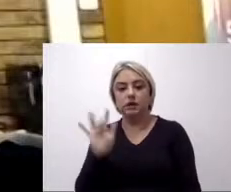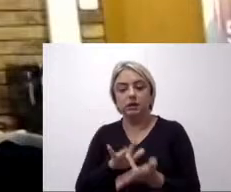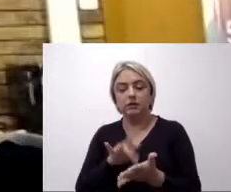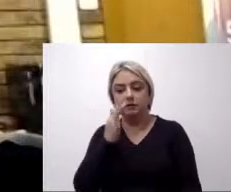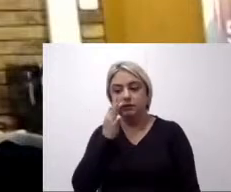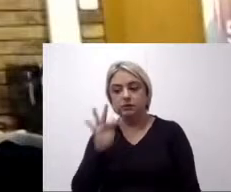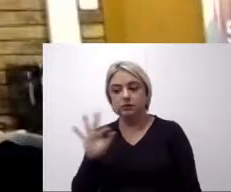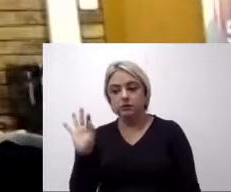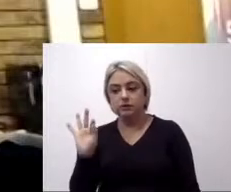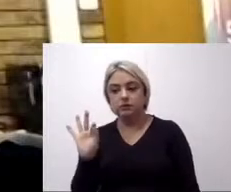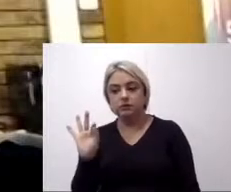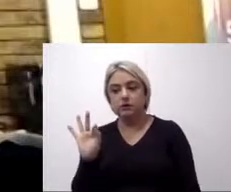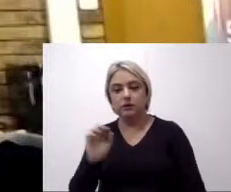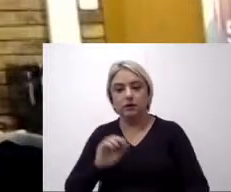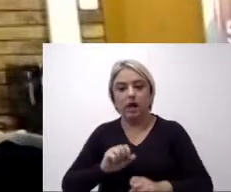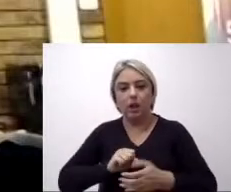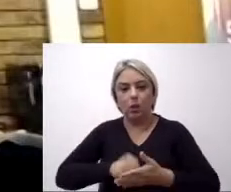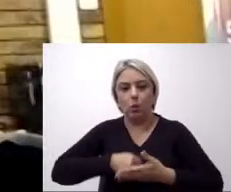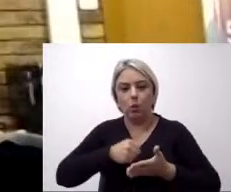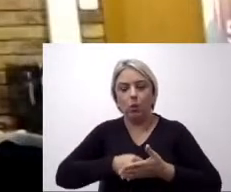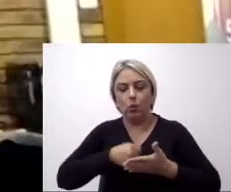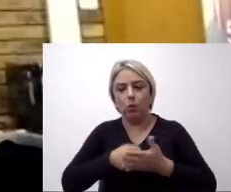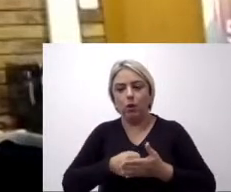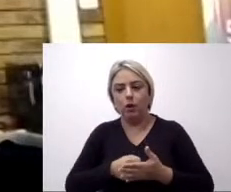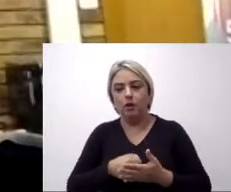fighting. No. Okay, so first,